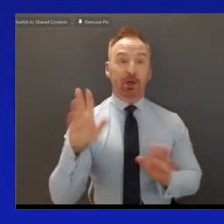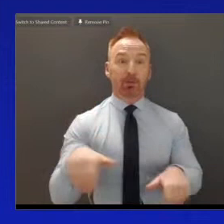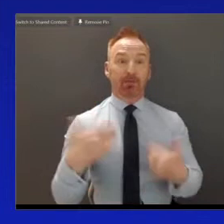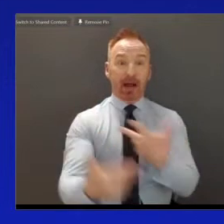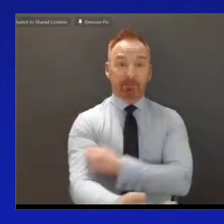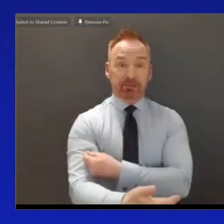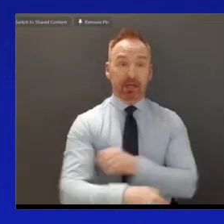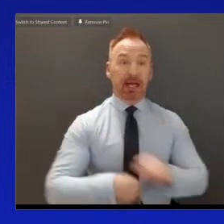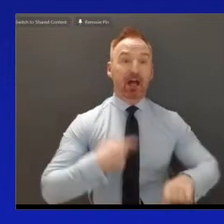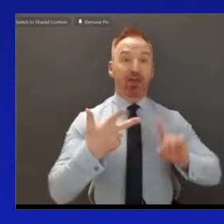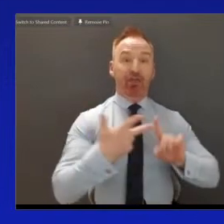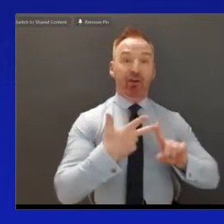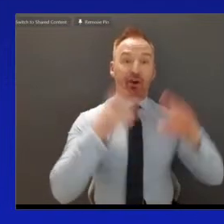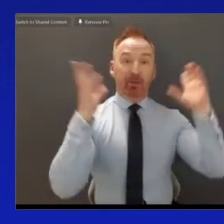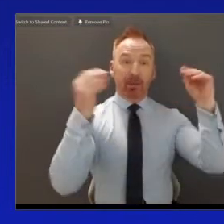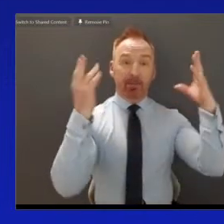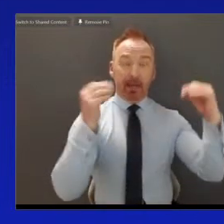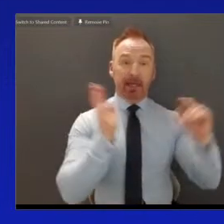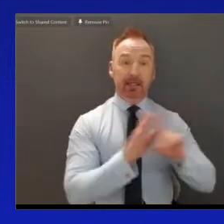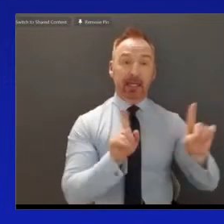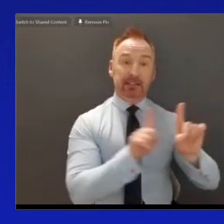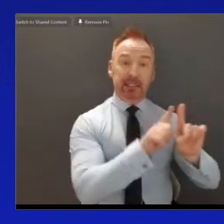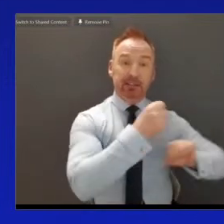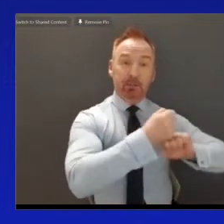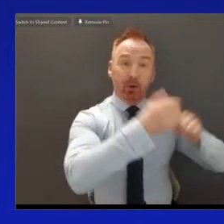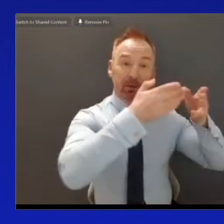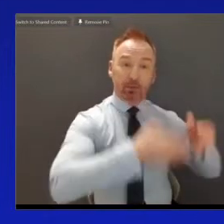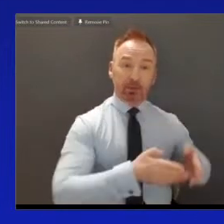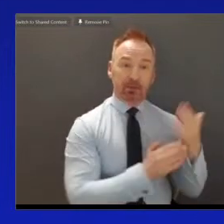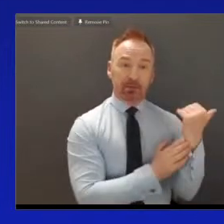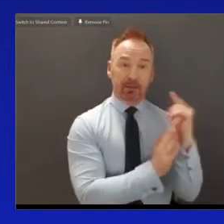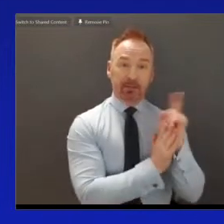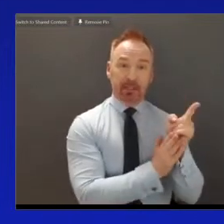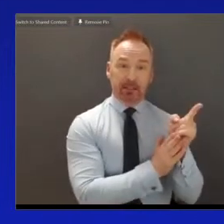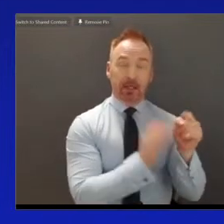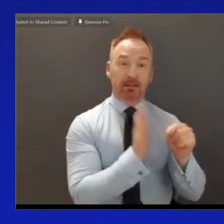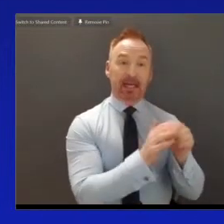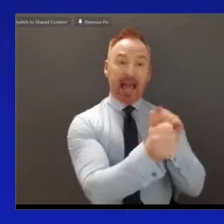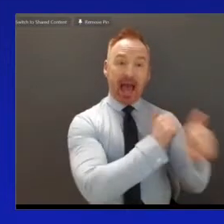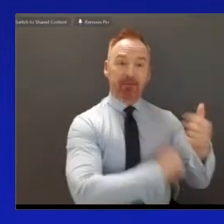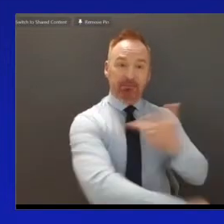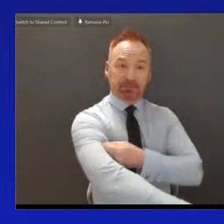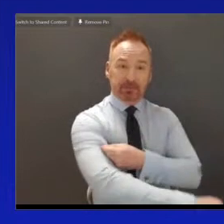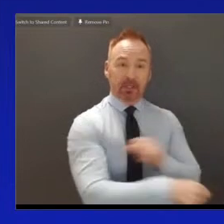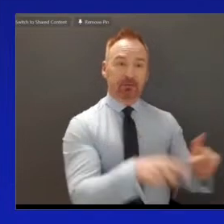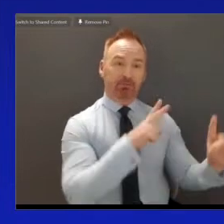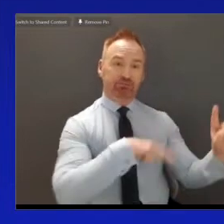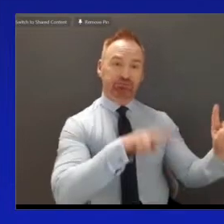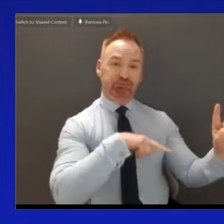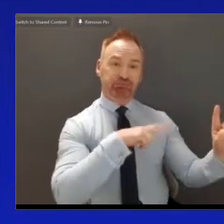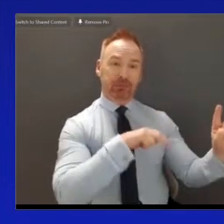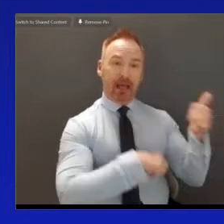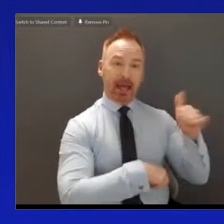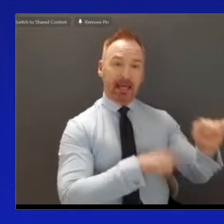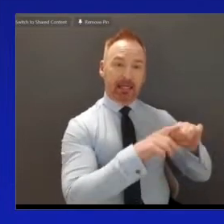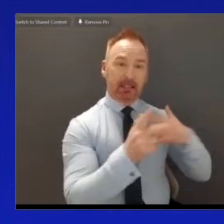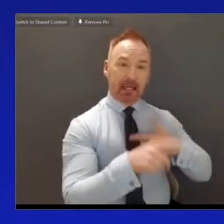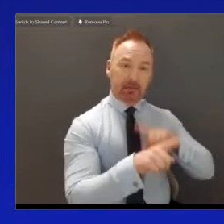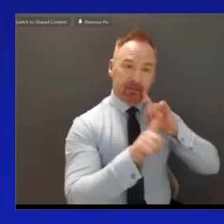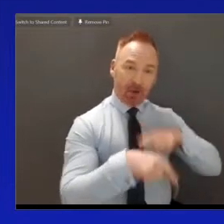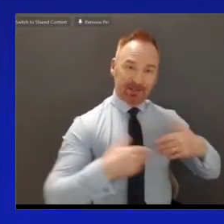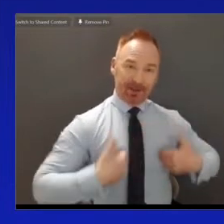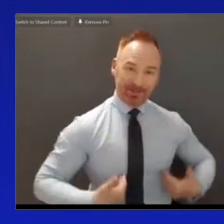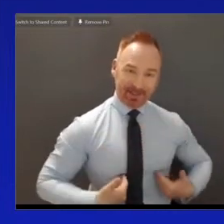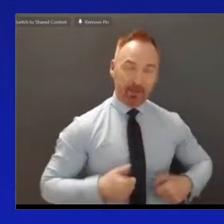paramedic stays with the individual for 15 minutes following the injection to monitor for any reactions. The Ottawa Public Health